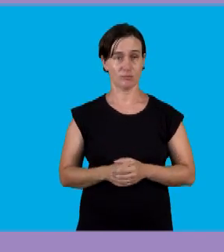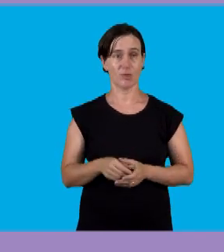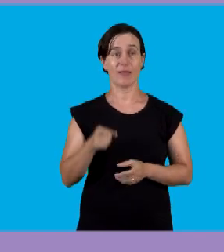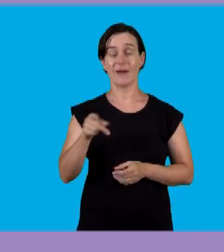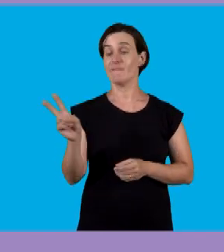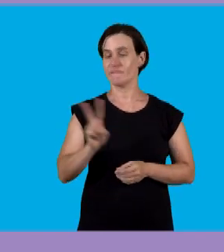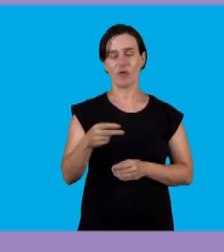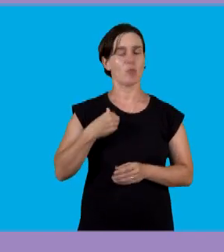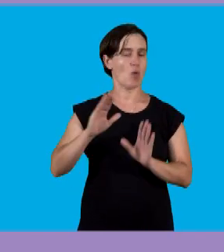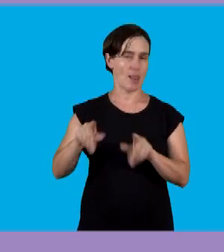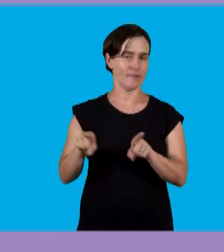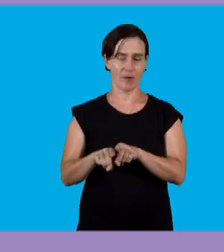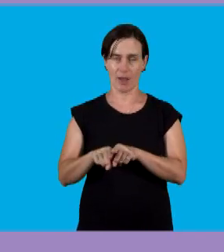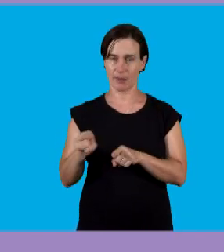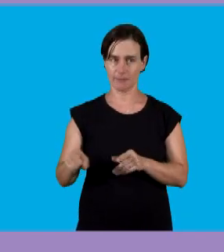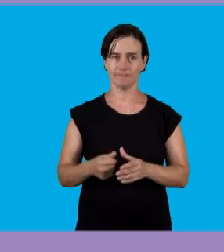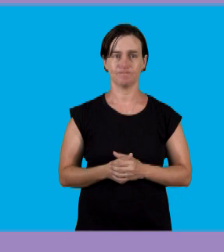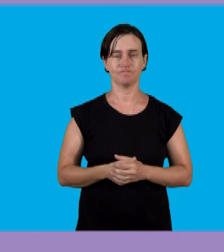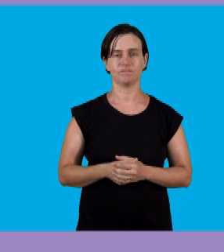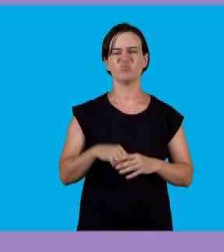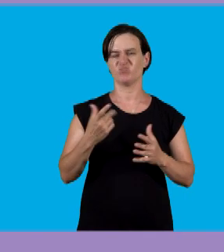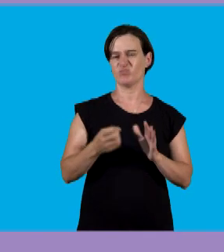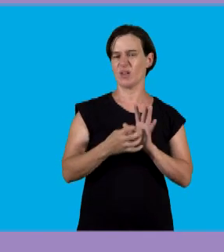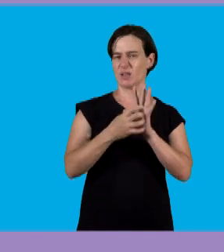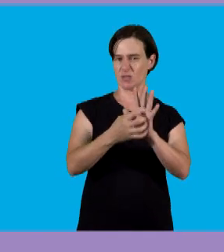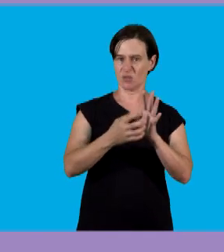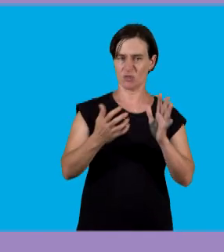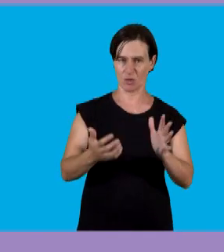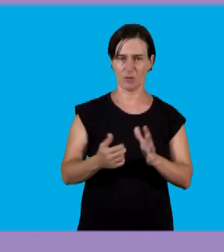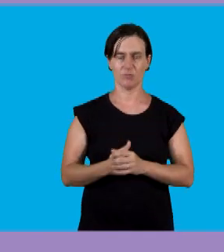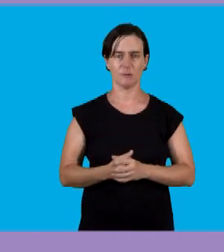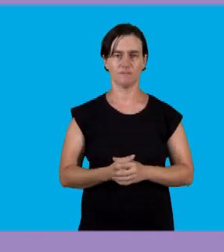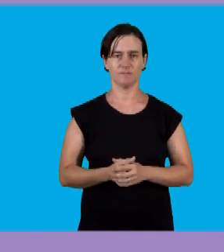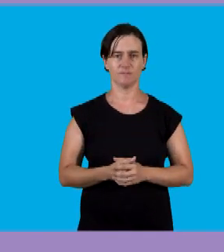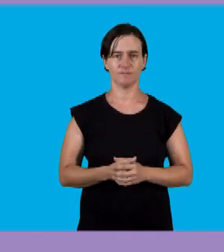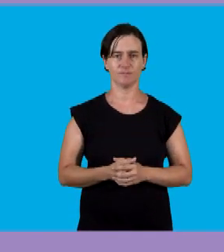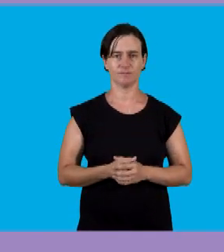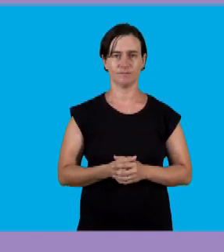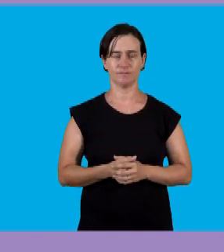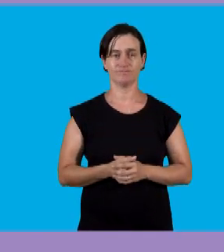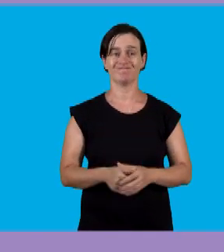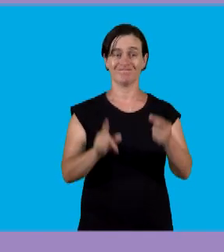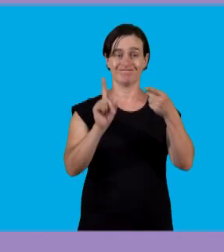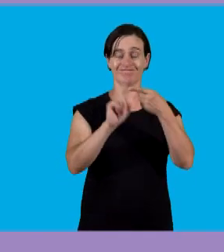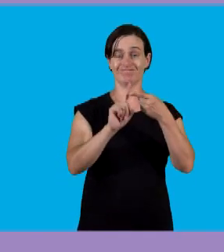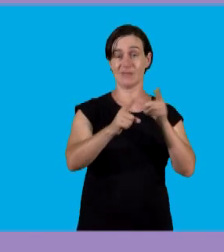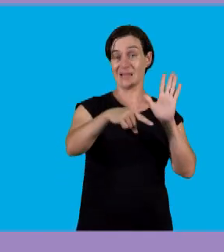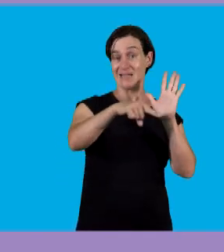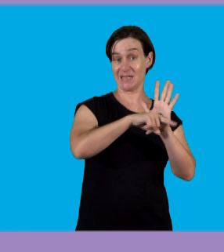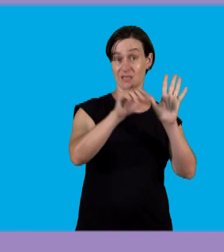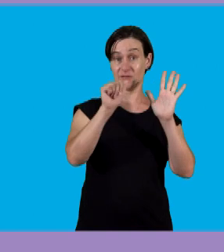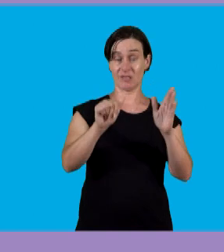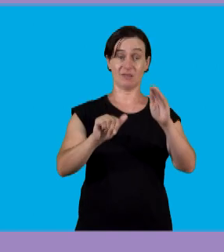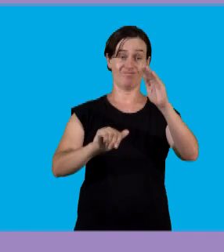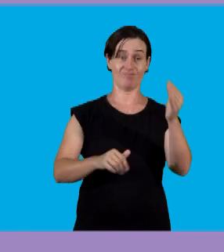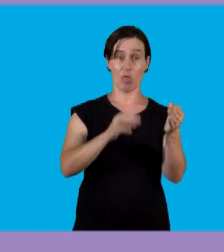going to keep the variables as they are. Let's look at this first example. So here we are given